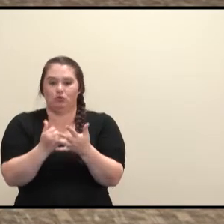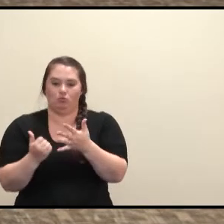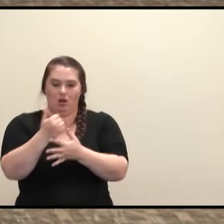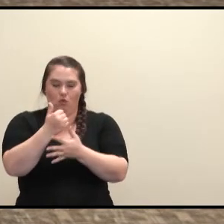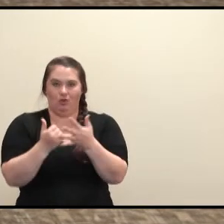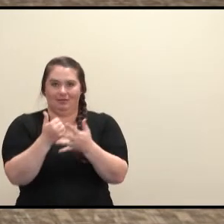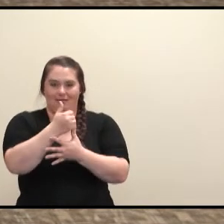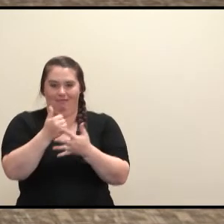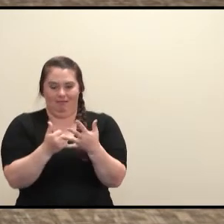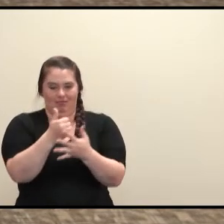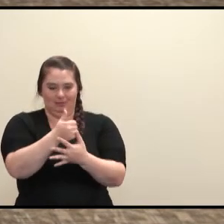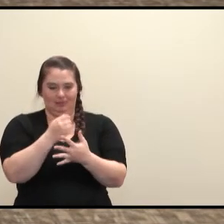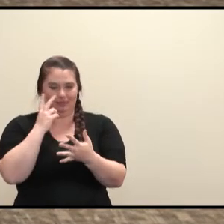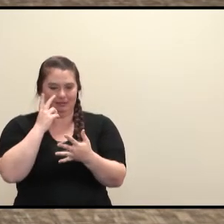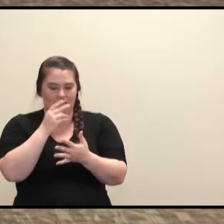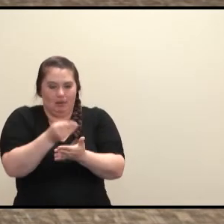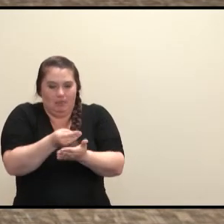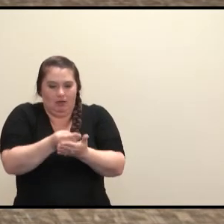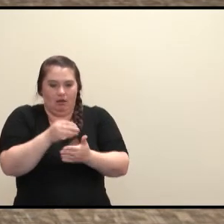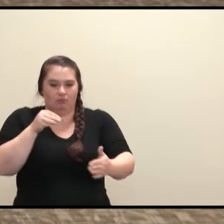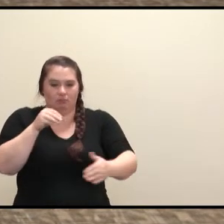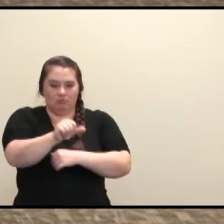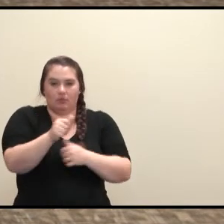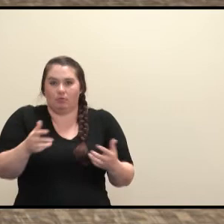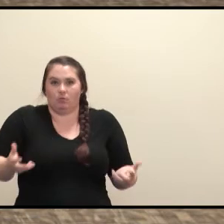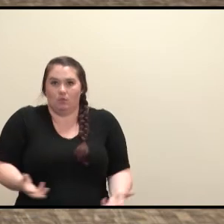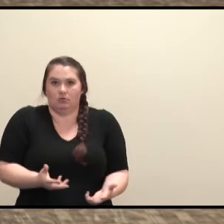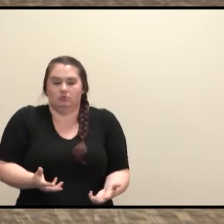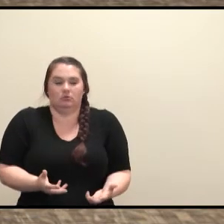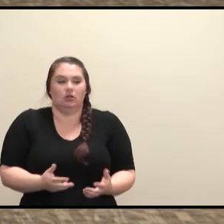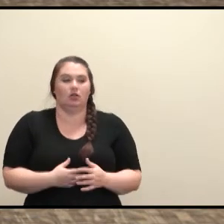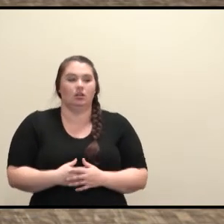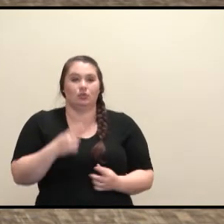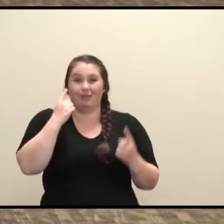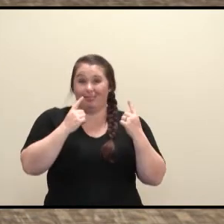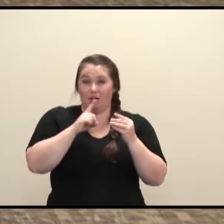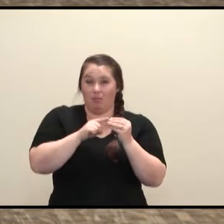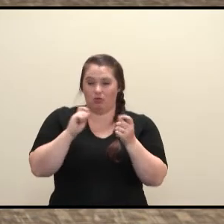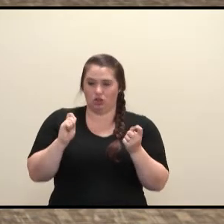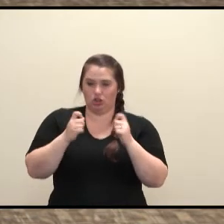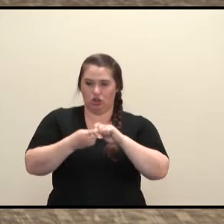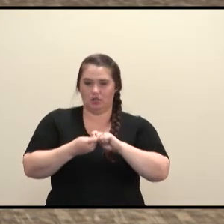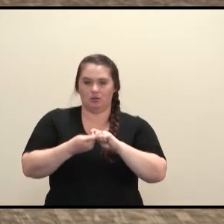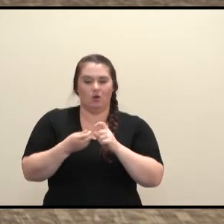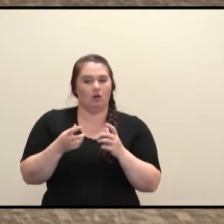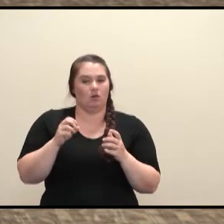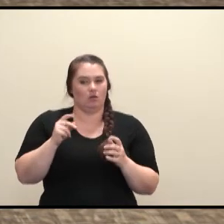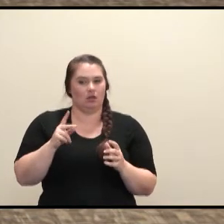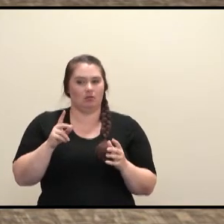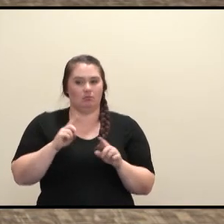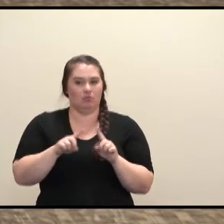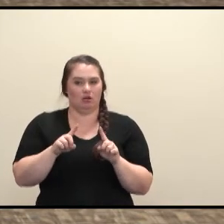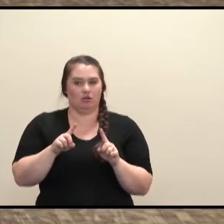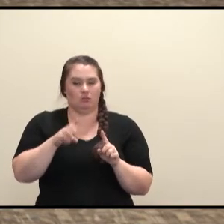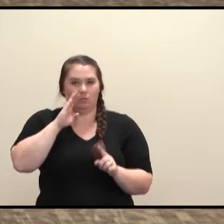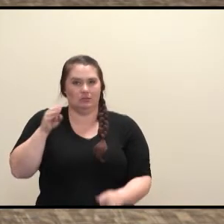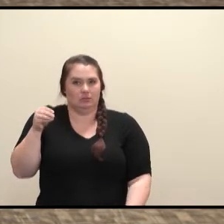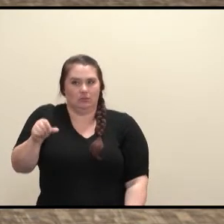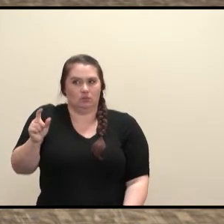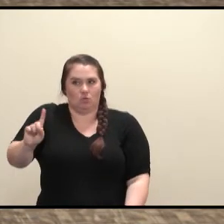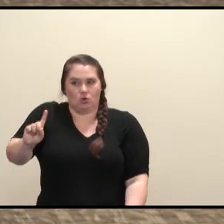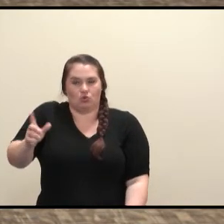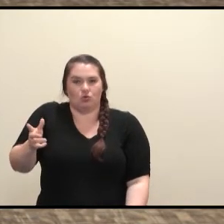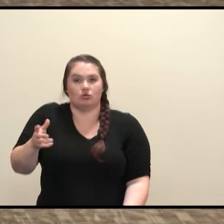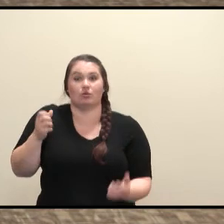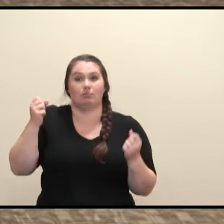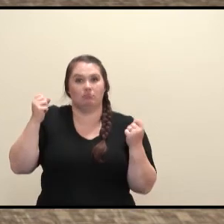prioritize where that money goes each year. And that's why when we think about adjustments, okay, well, where does that go and what are we going to spend? And so we have a